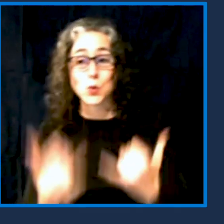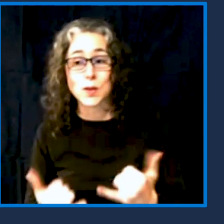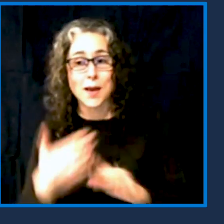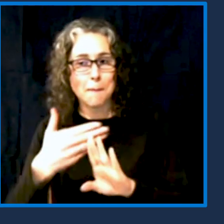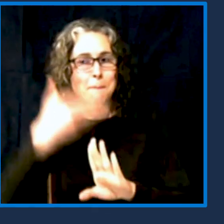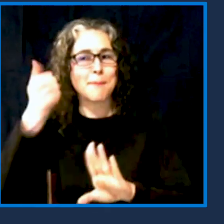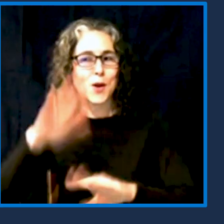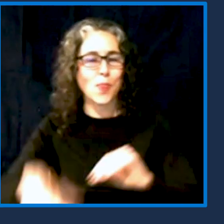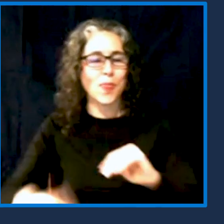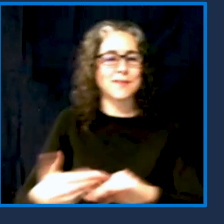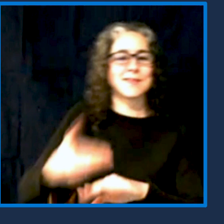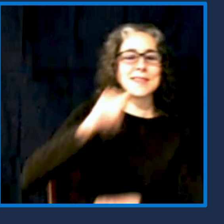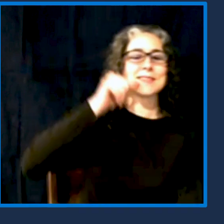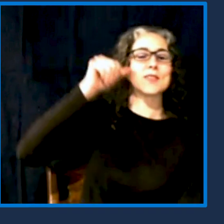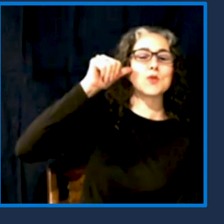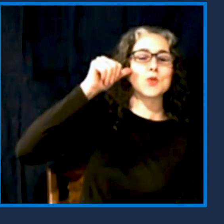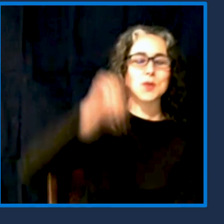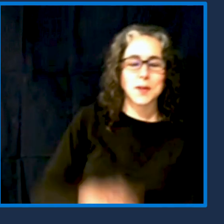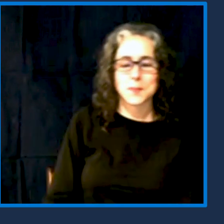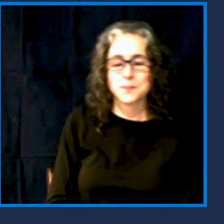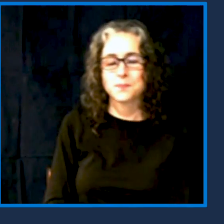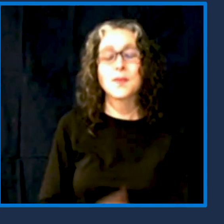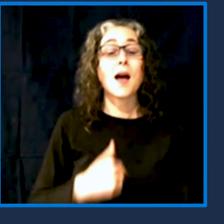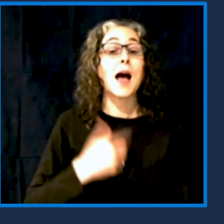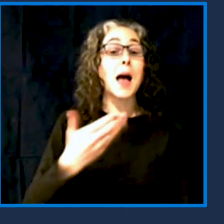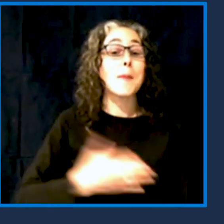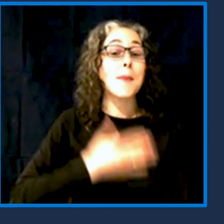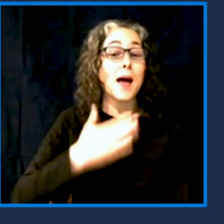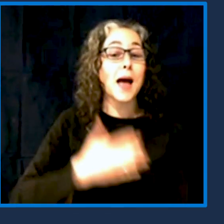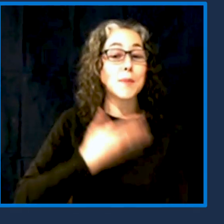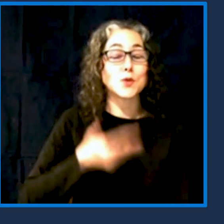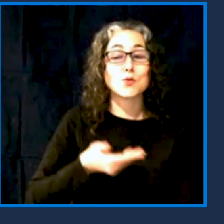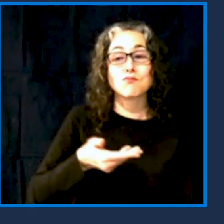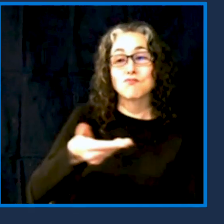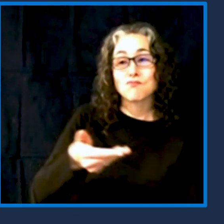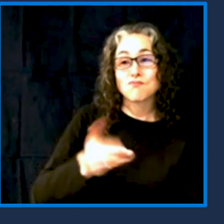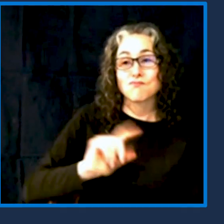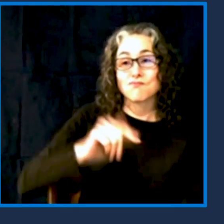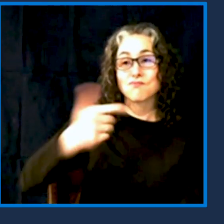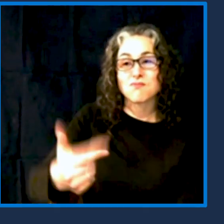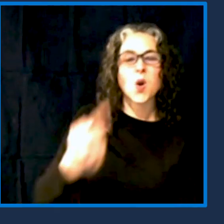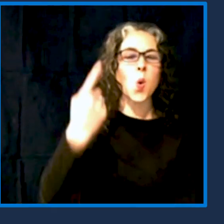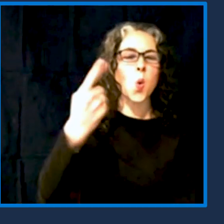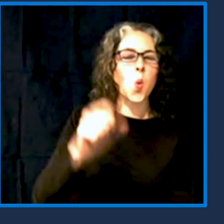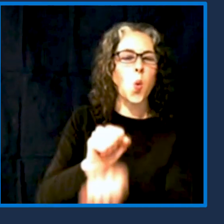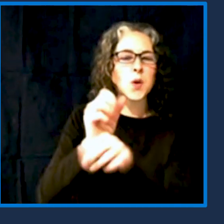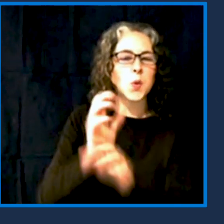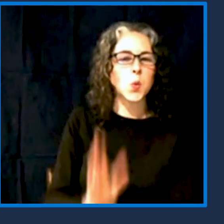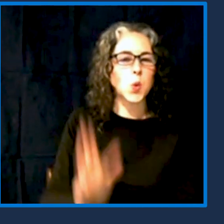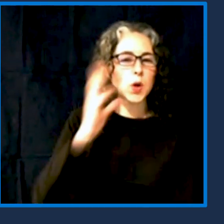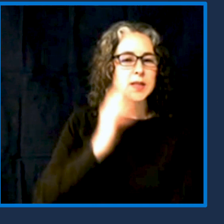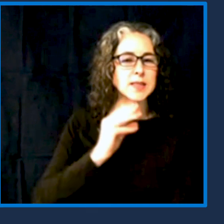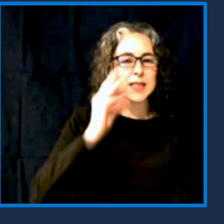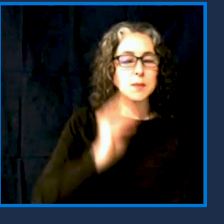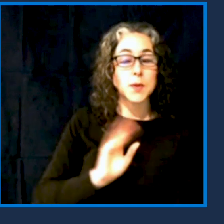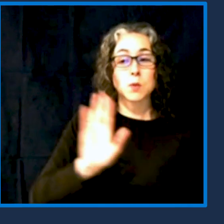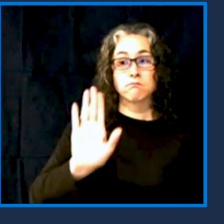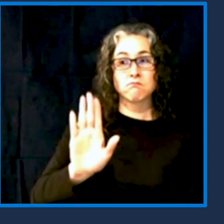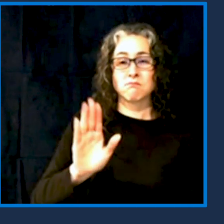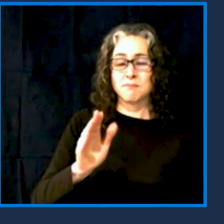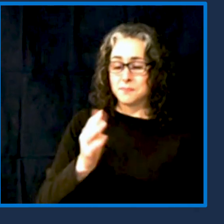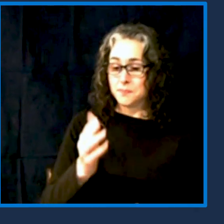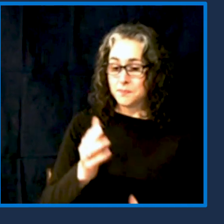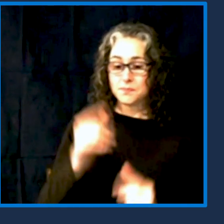continued journey. I'm happy to be presenting one such employee experience to you who has